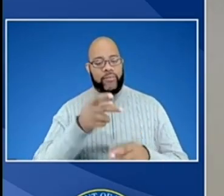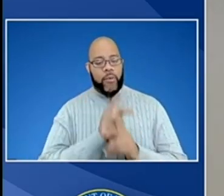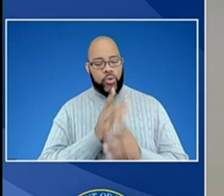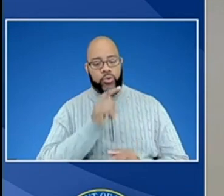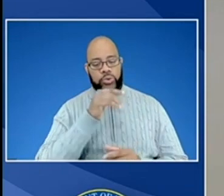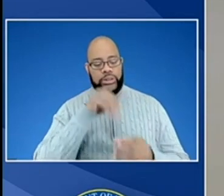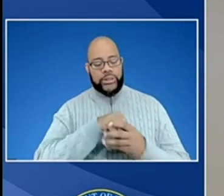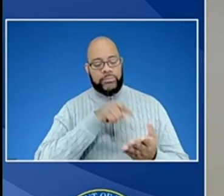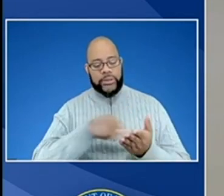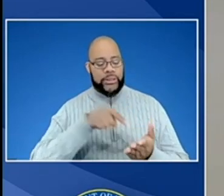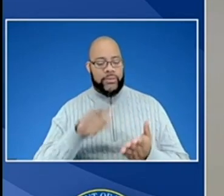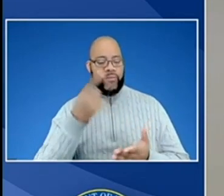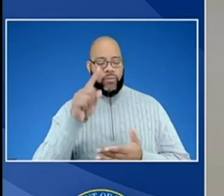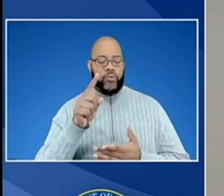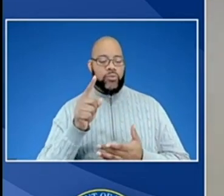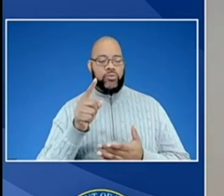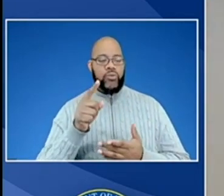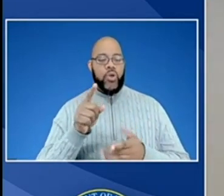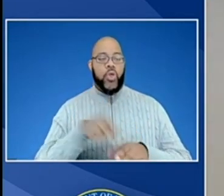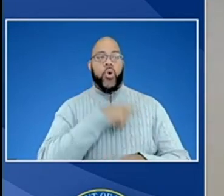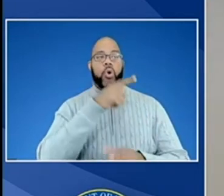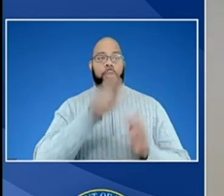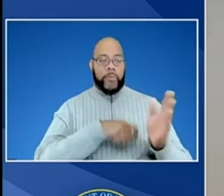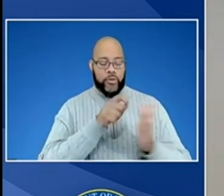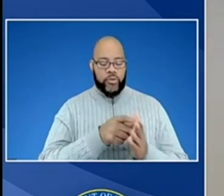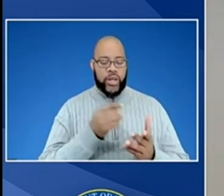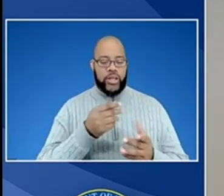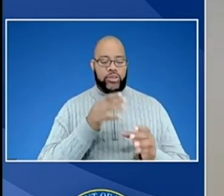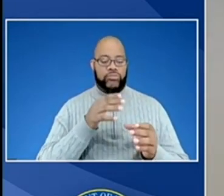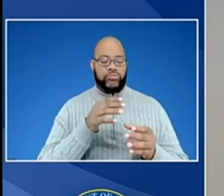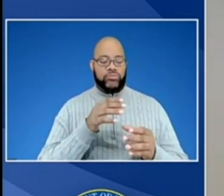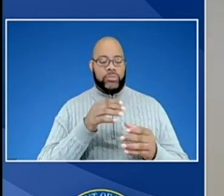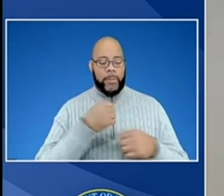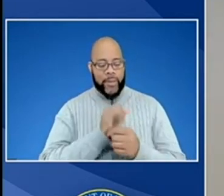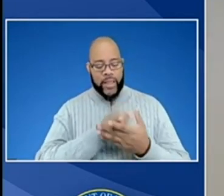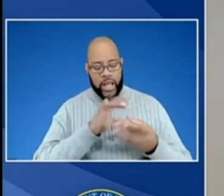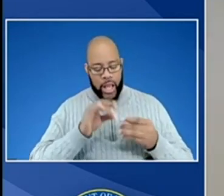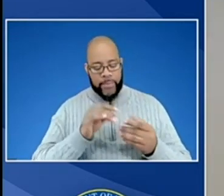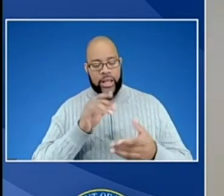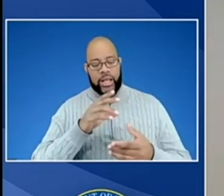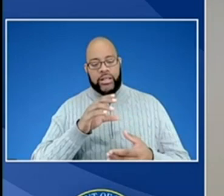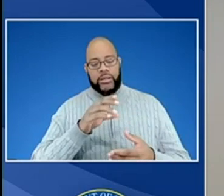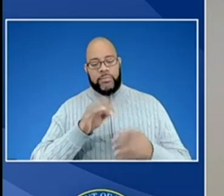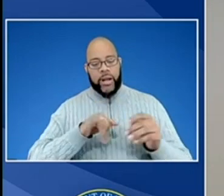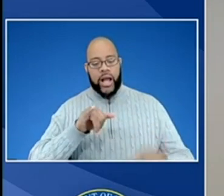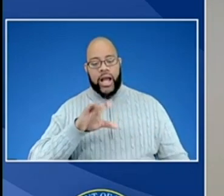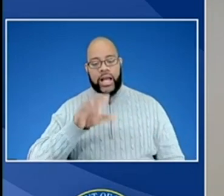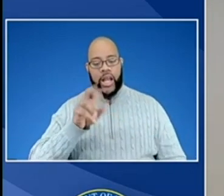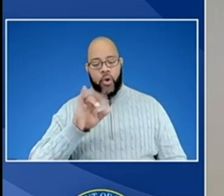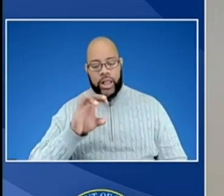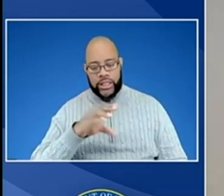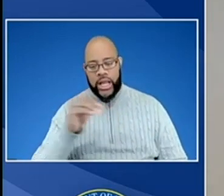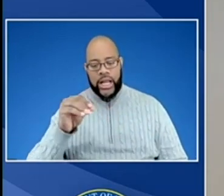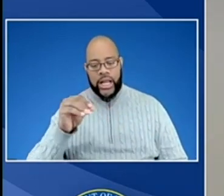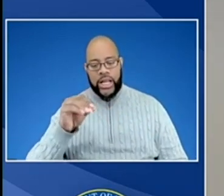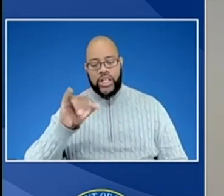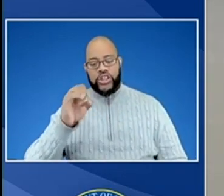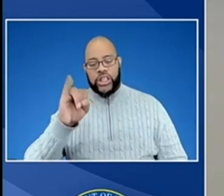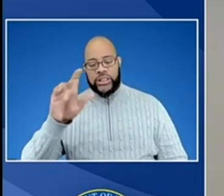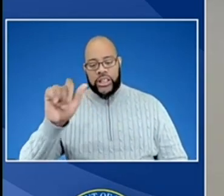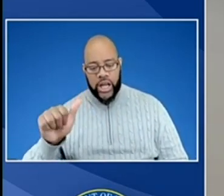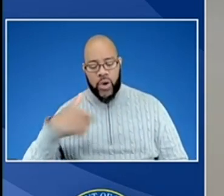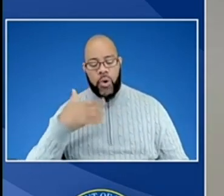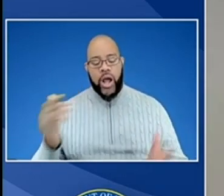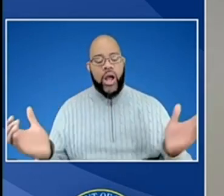been in repayment for lengthy periods, and join the comments that were made by Caroline and Jessica. I also want to add on to the encouragement